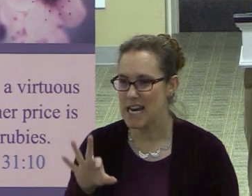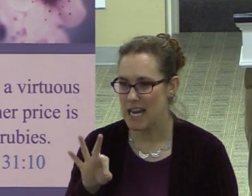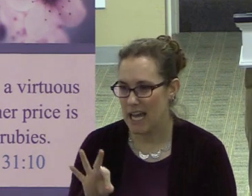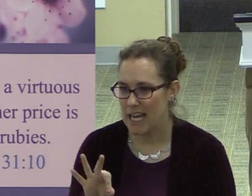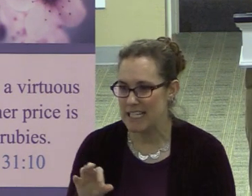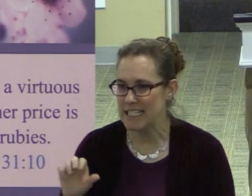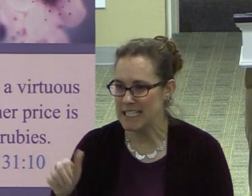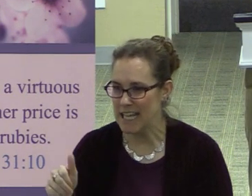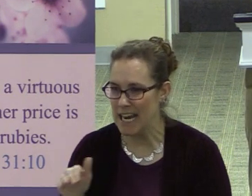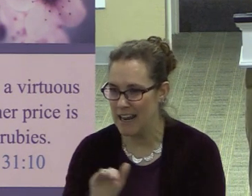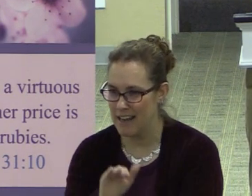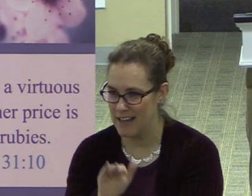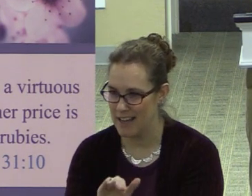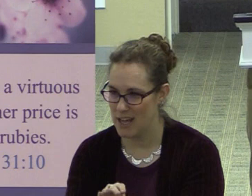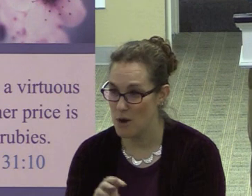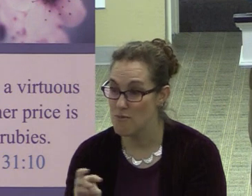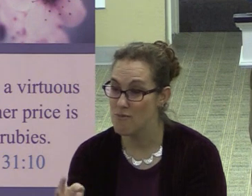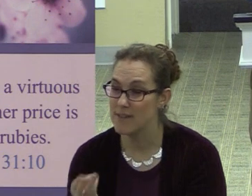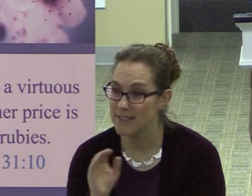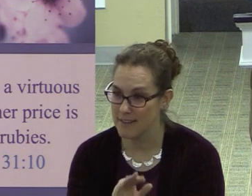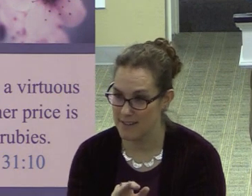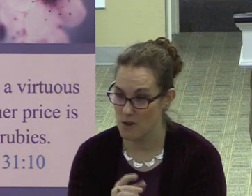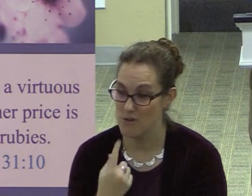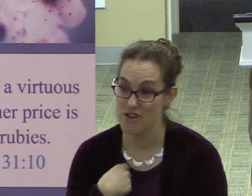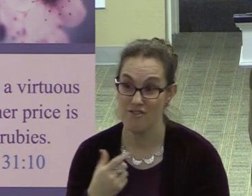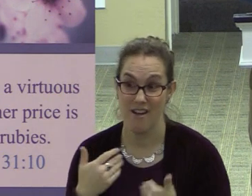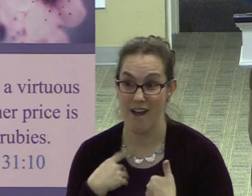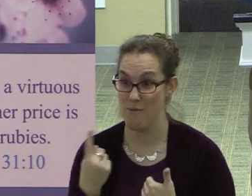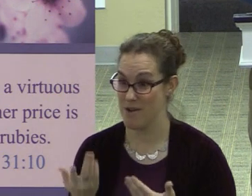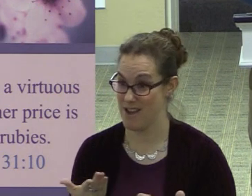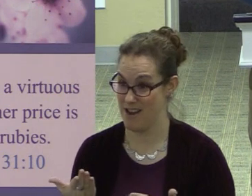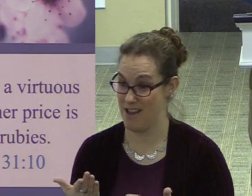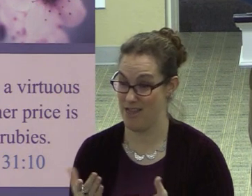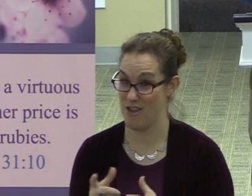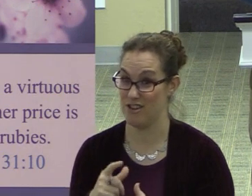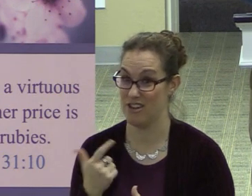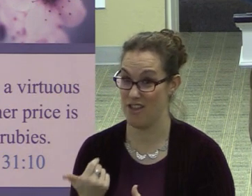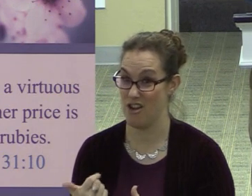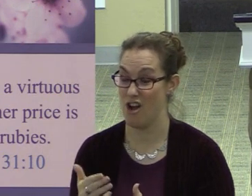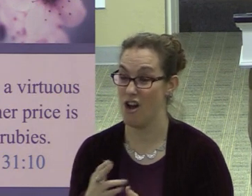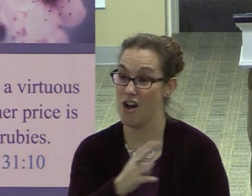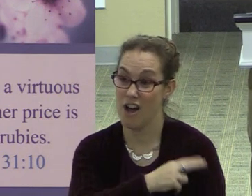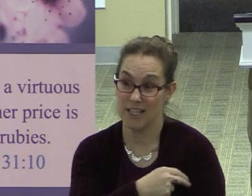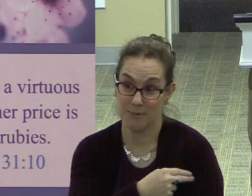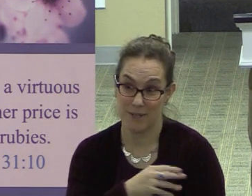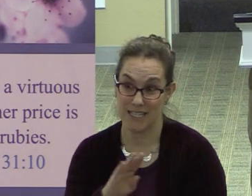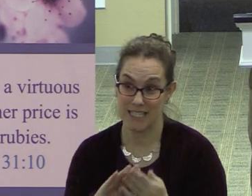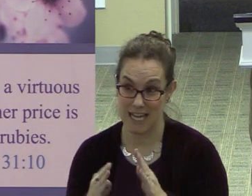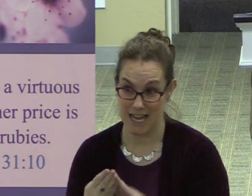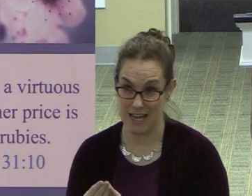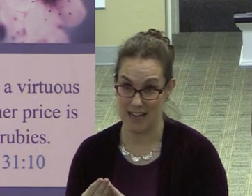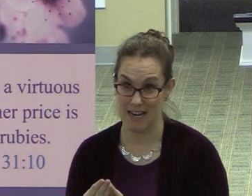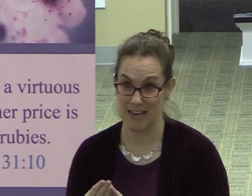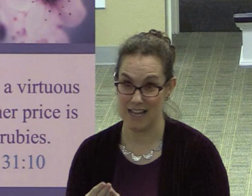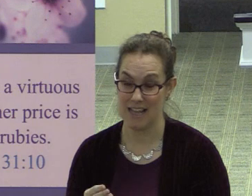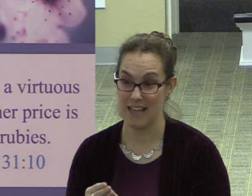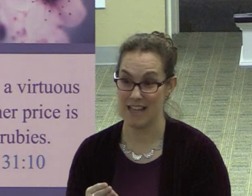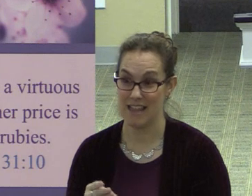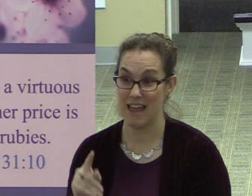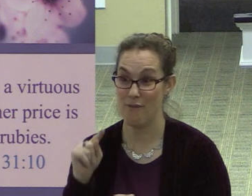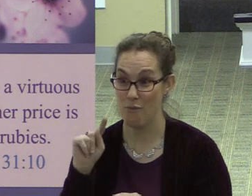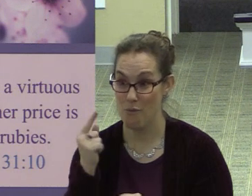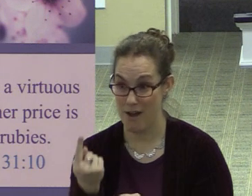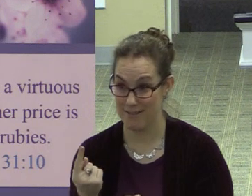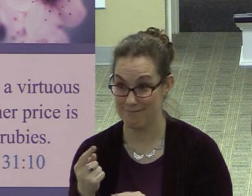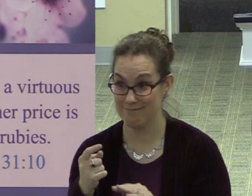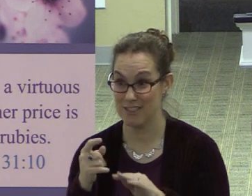way, okay, on a Wednesday night. He said, we don't have one here. He goes, there's another hospital in town. He goes, I've already called. They have one,